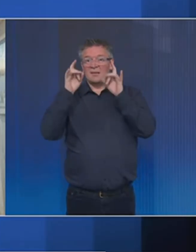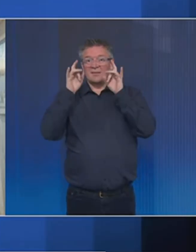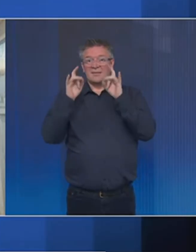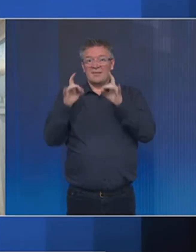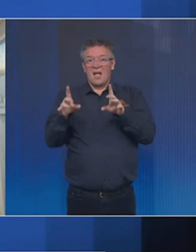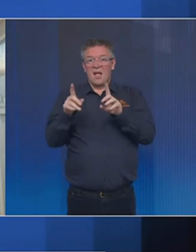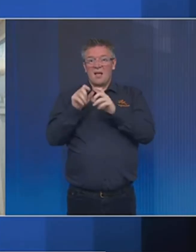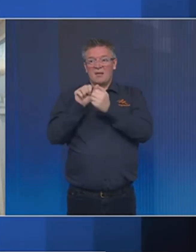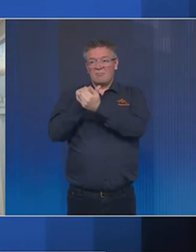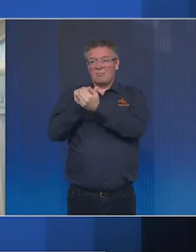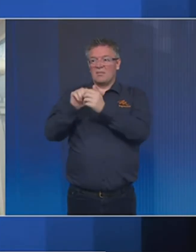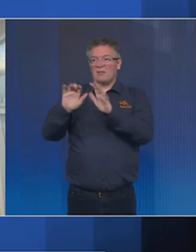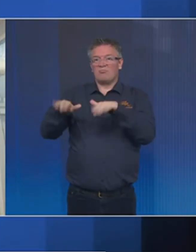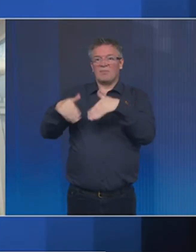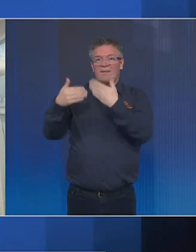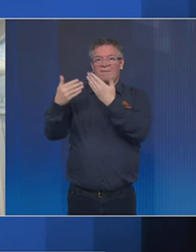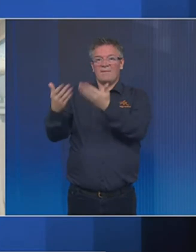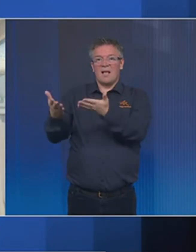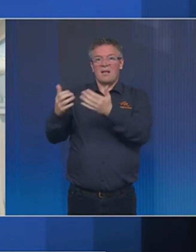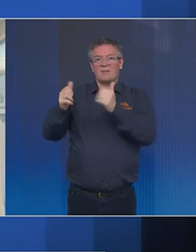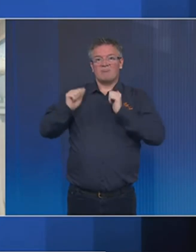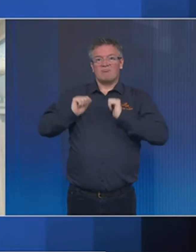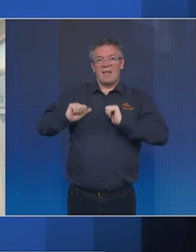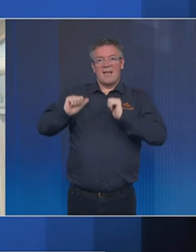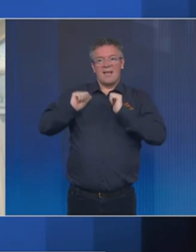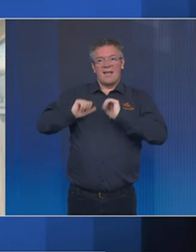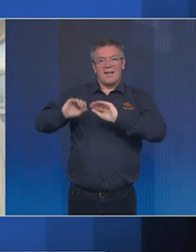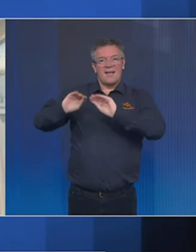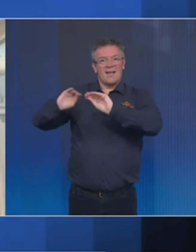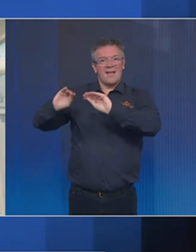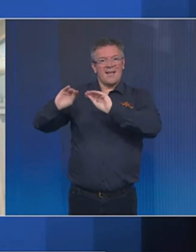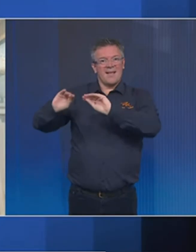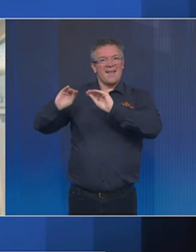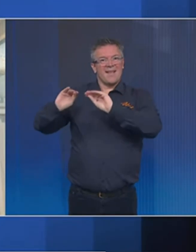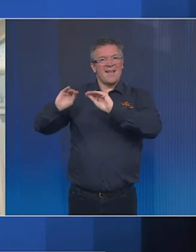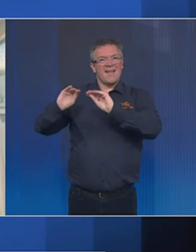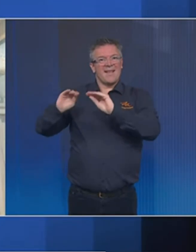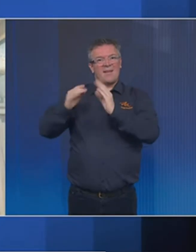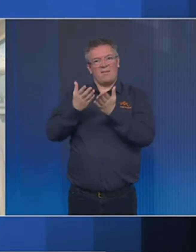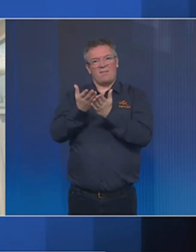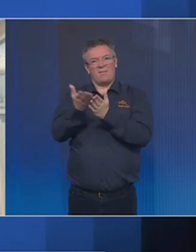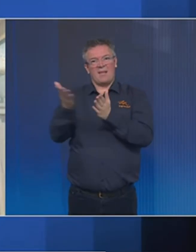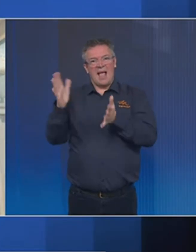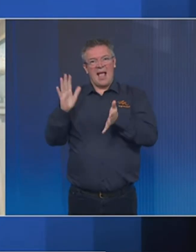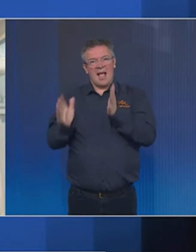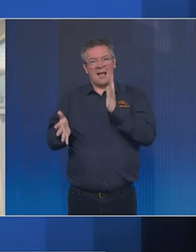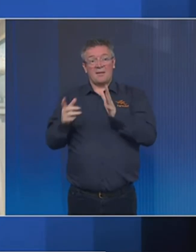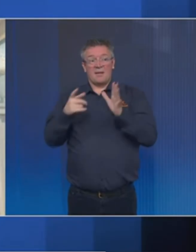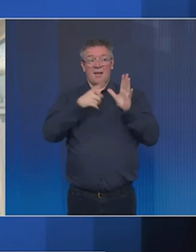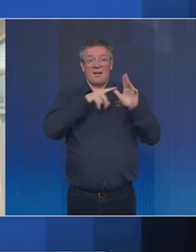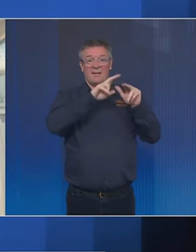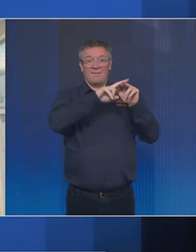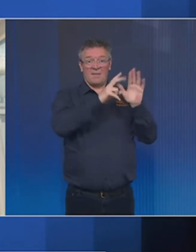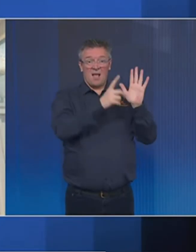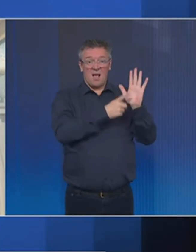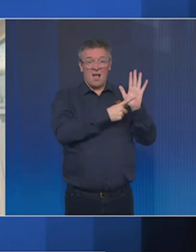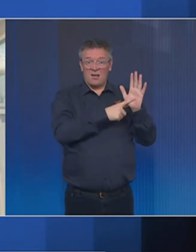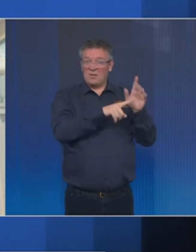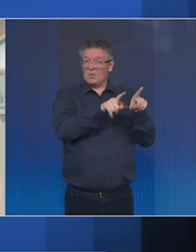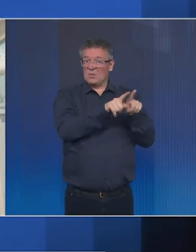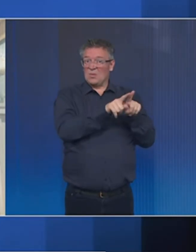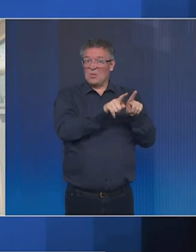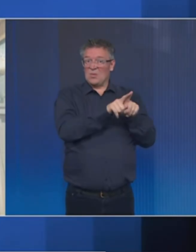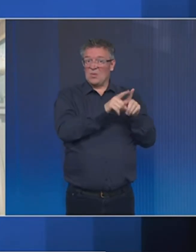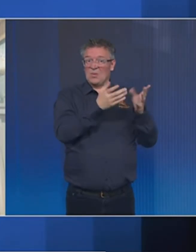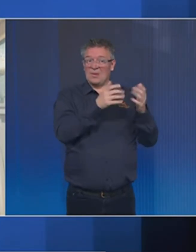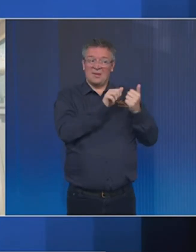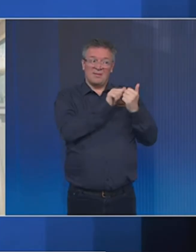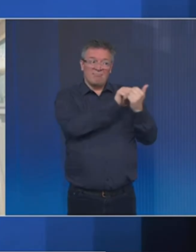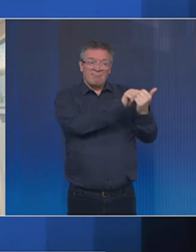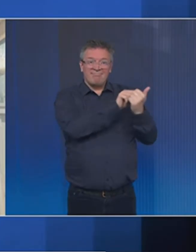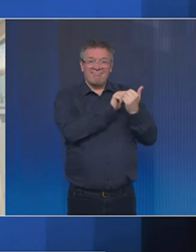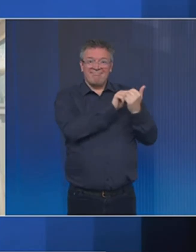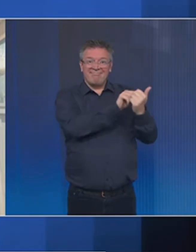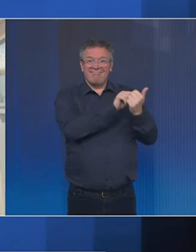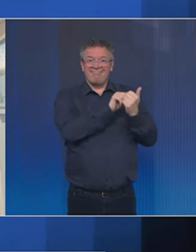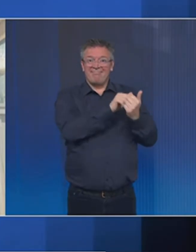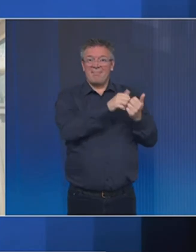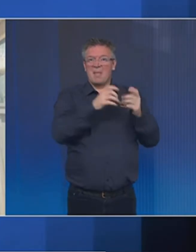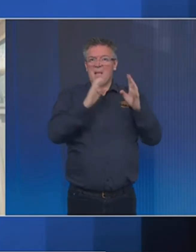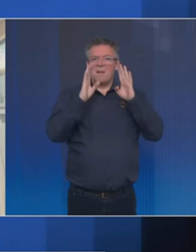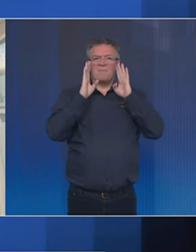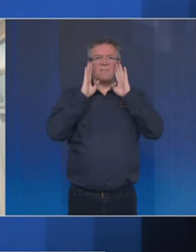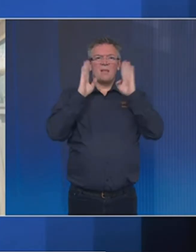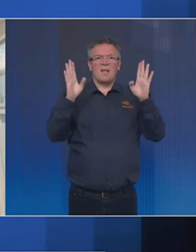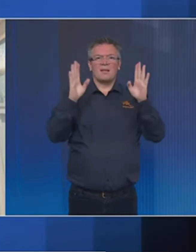their athletes. Secondly, the AFL cohort's also really close to us, and that's because we have two amazing partners. We have Levin Shevke